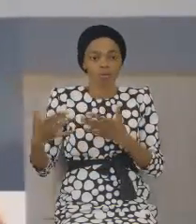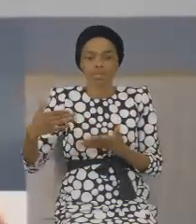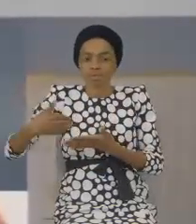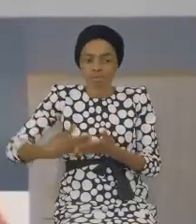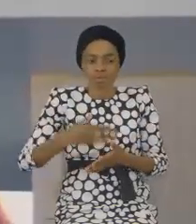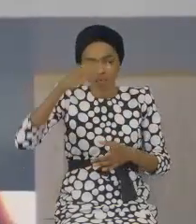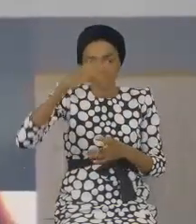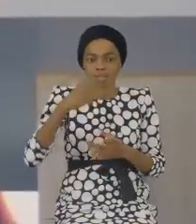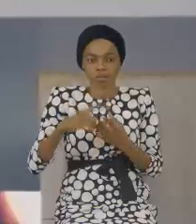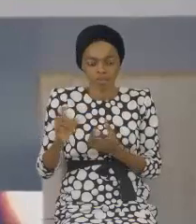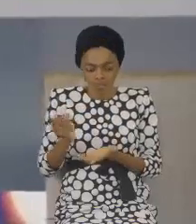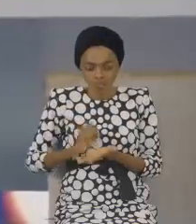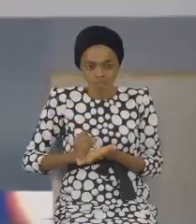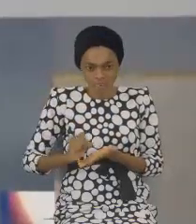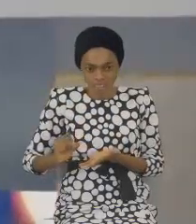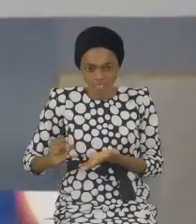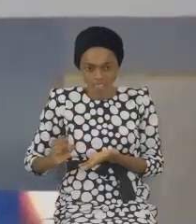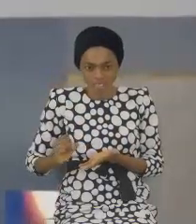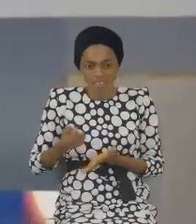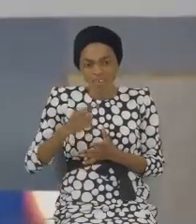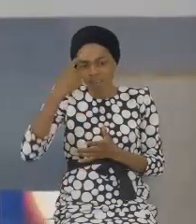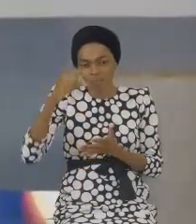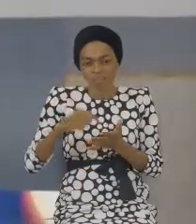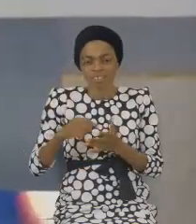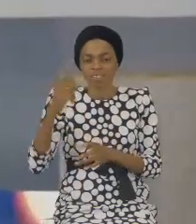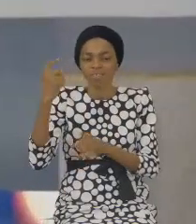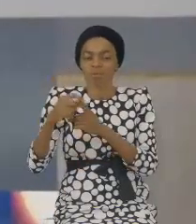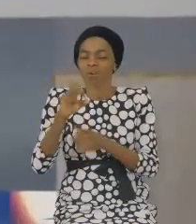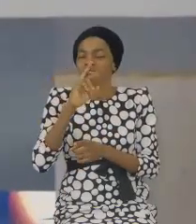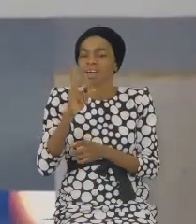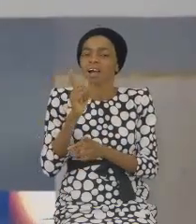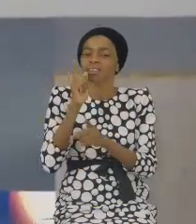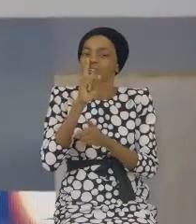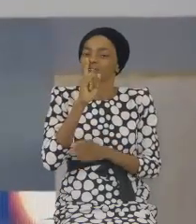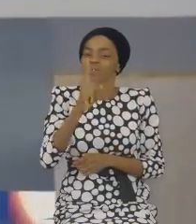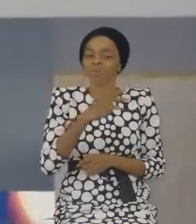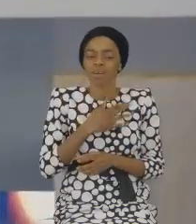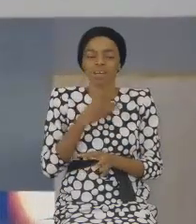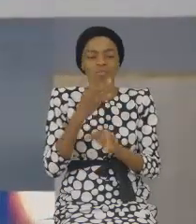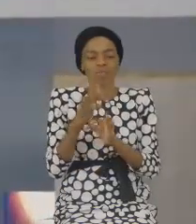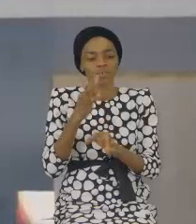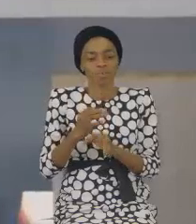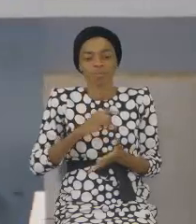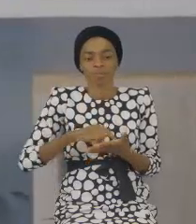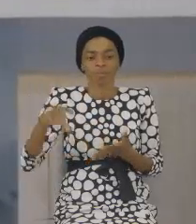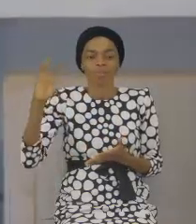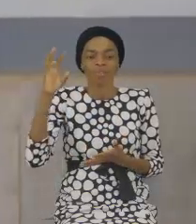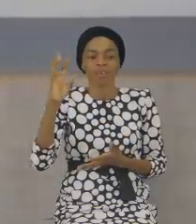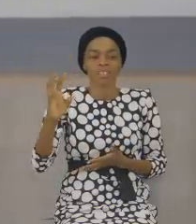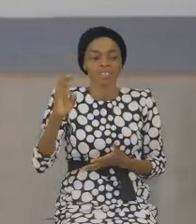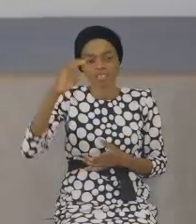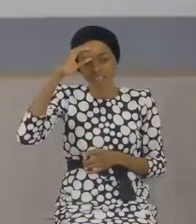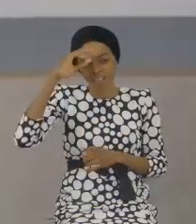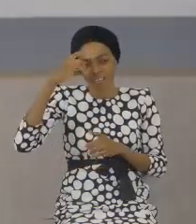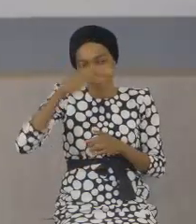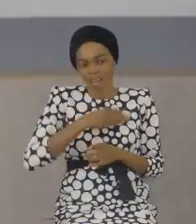me, Write, for these words are true and faithful." Then in verse 6, it says in